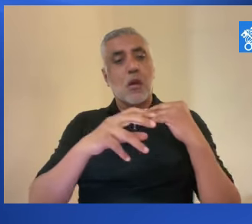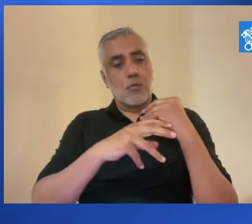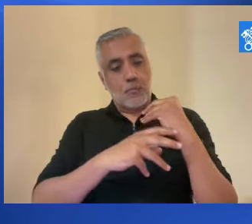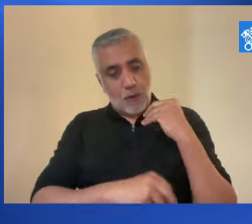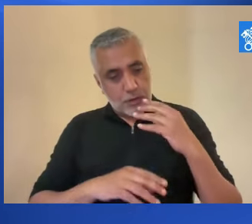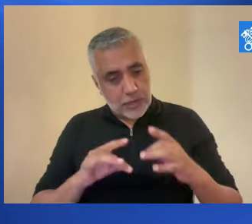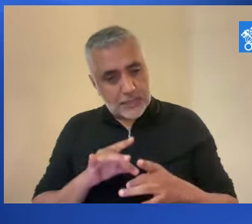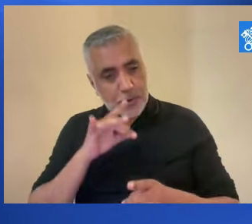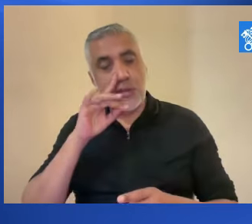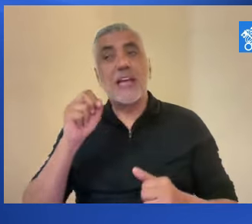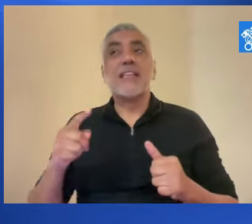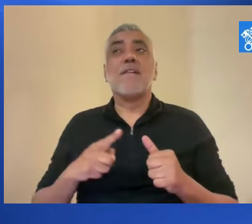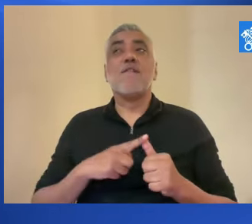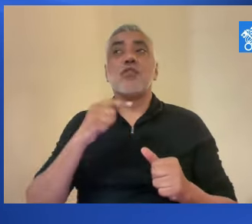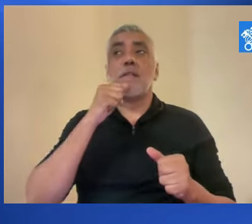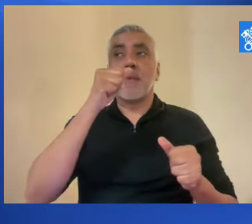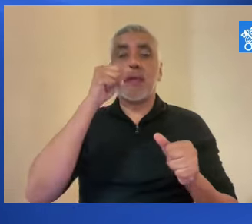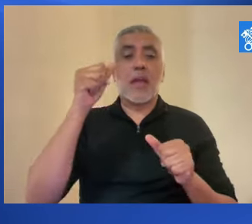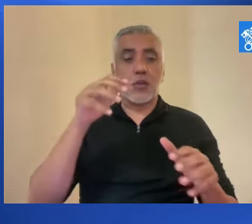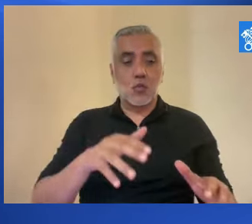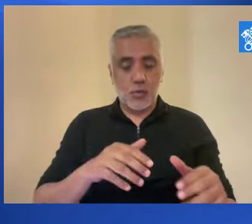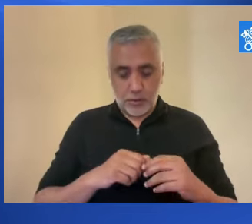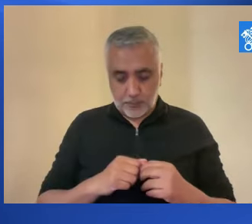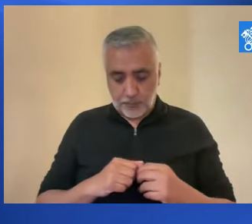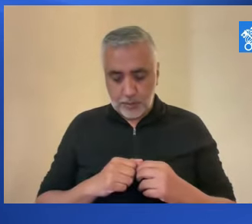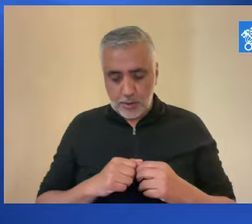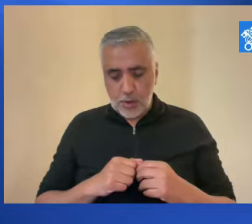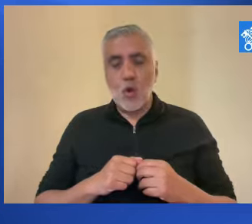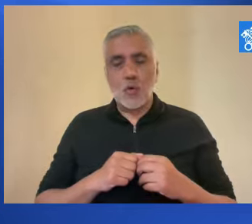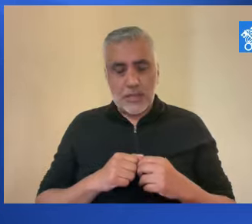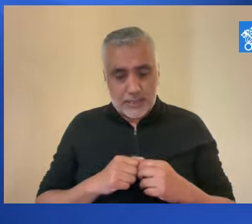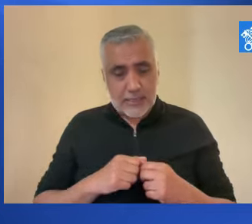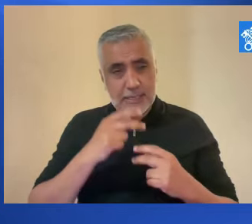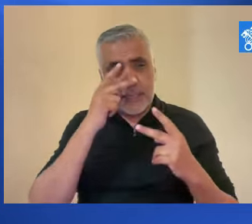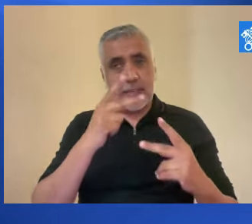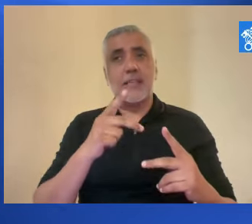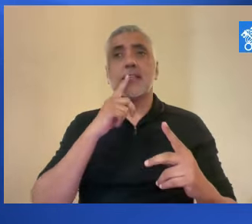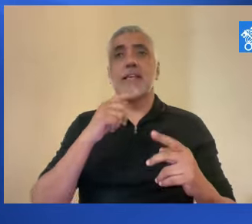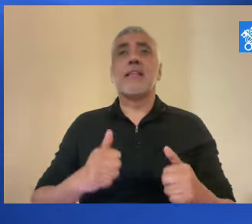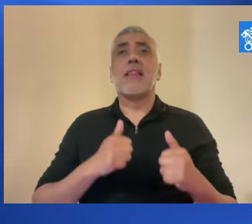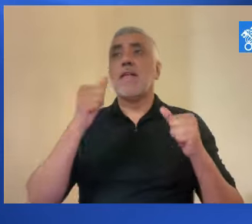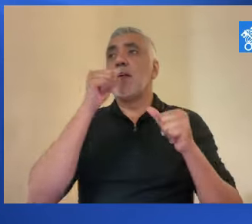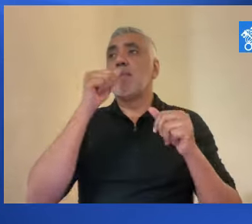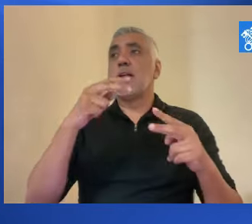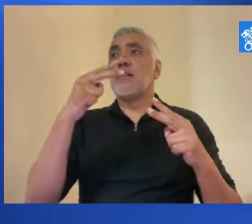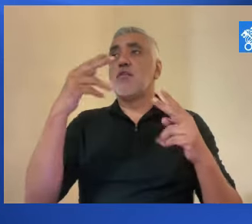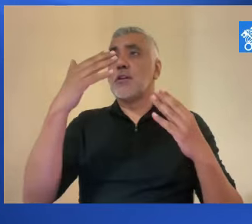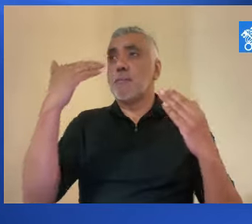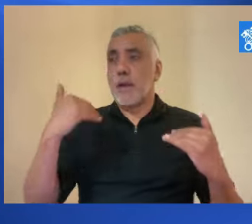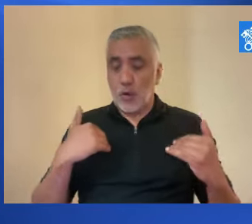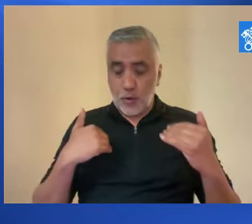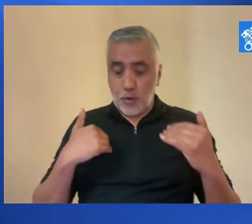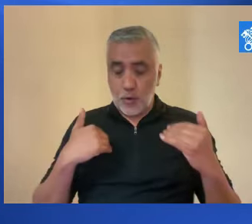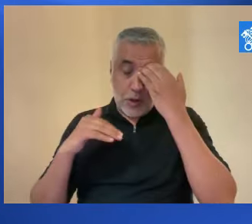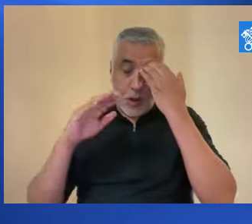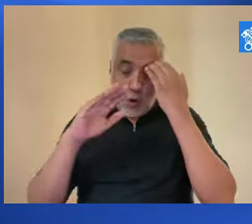We see this in a particular way in the life of the Blessed Virgin Mary. Her humility is seen not only in joyful